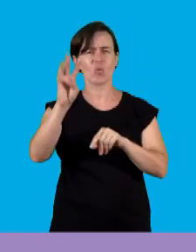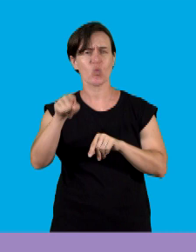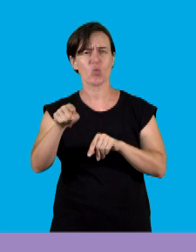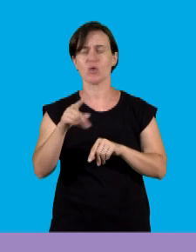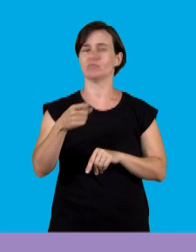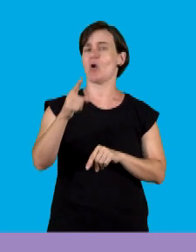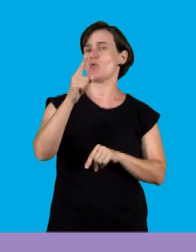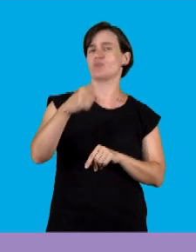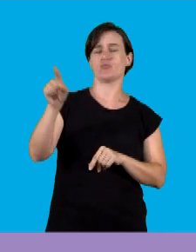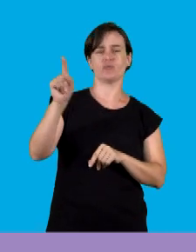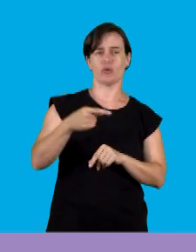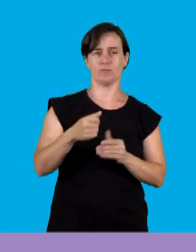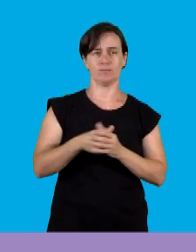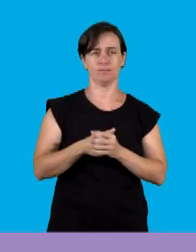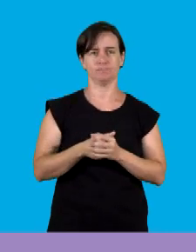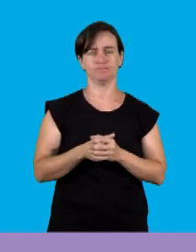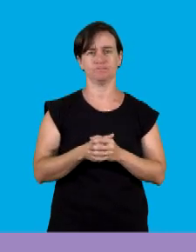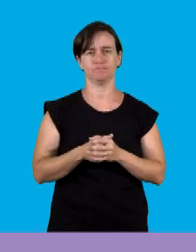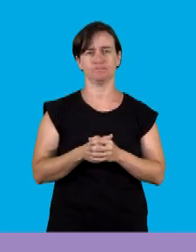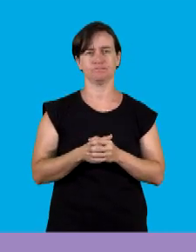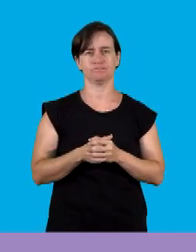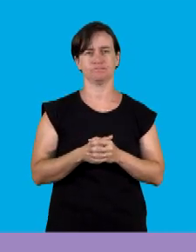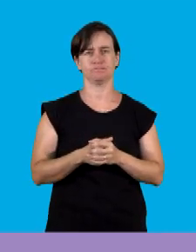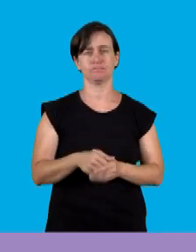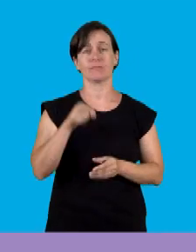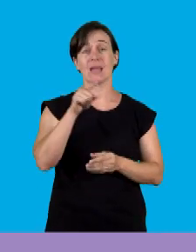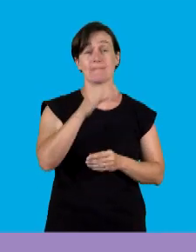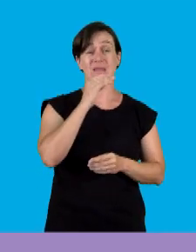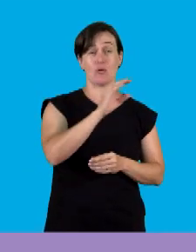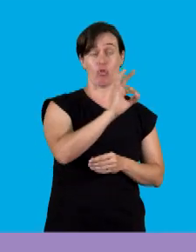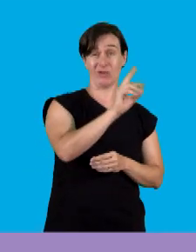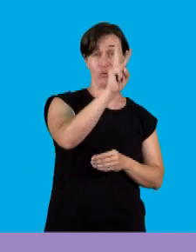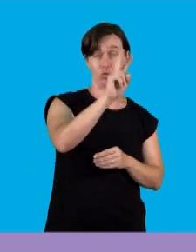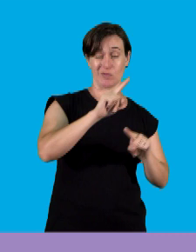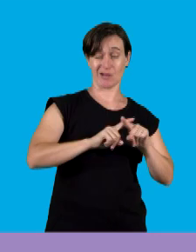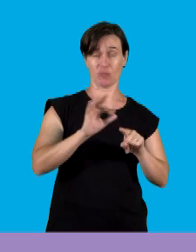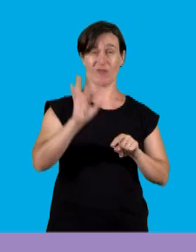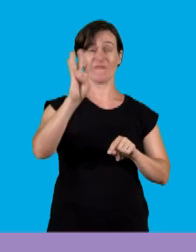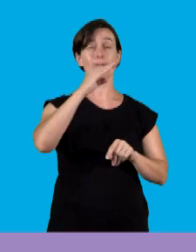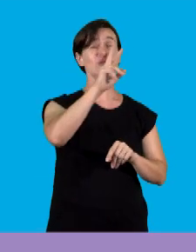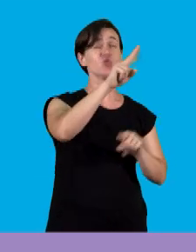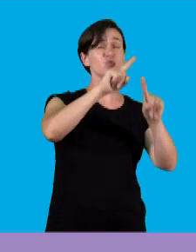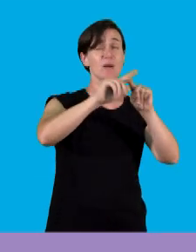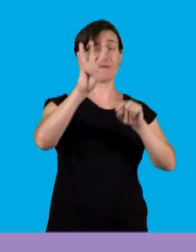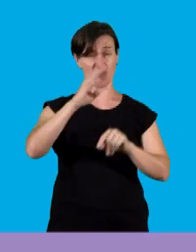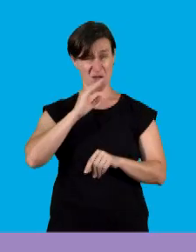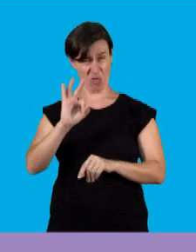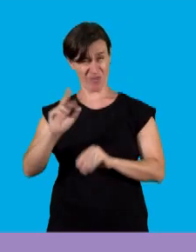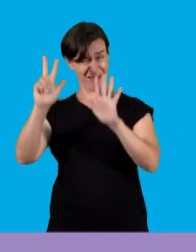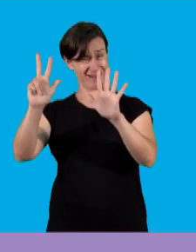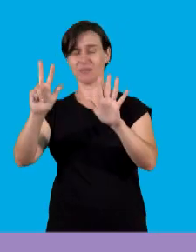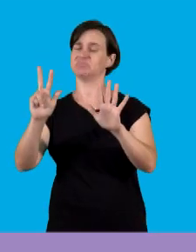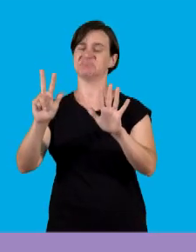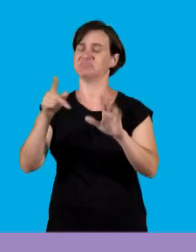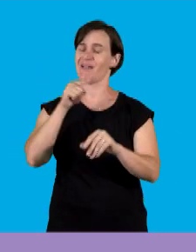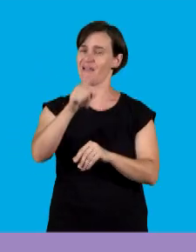is incorrect. The correct procedure would be to add the exponents. So it would be 3 exponent 2